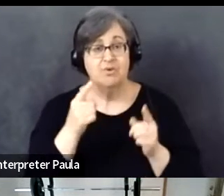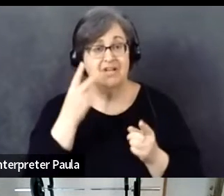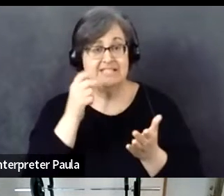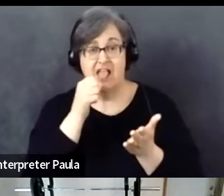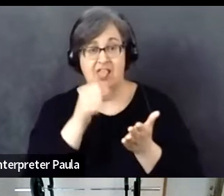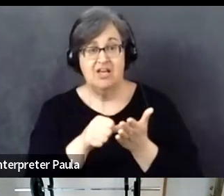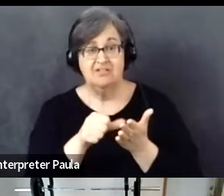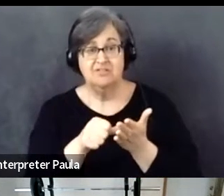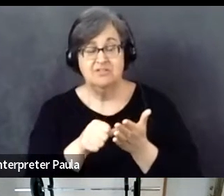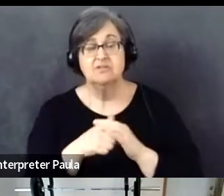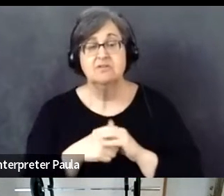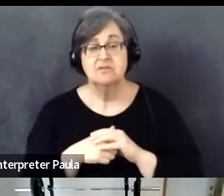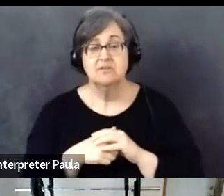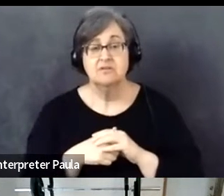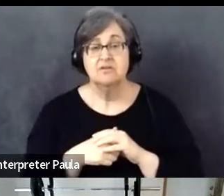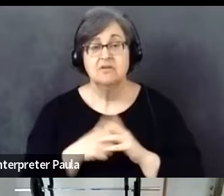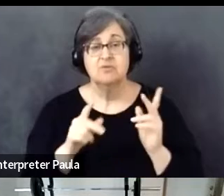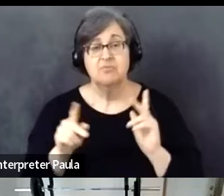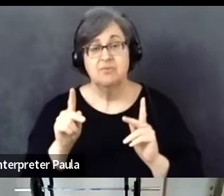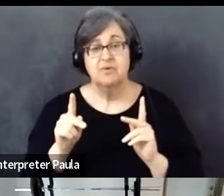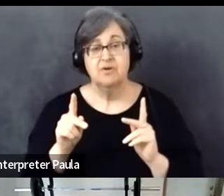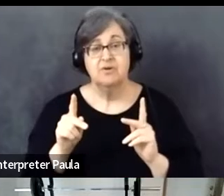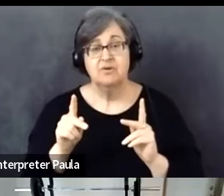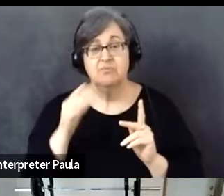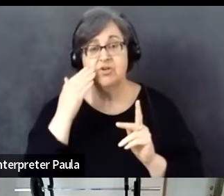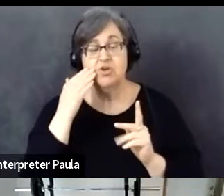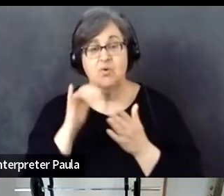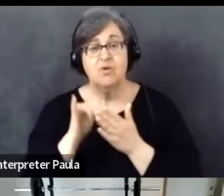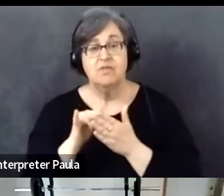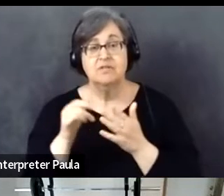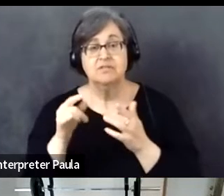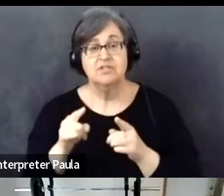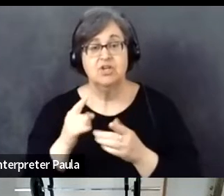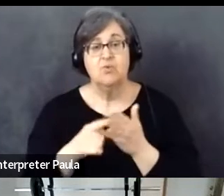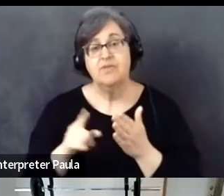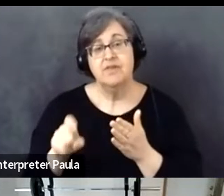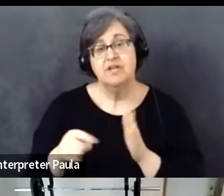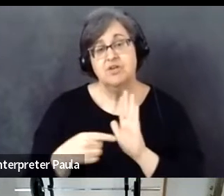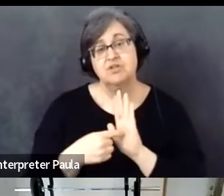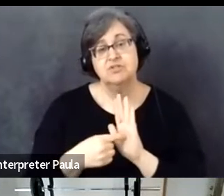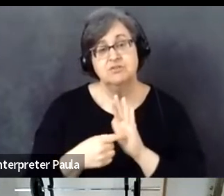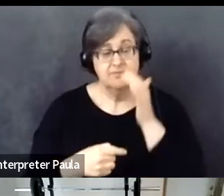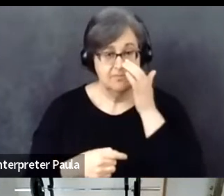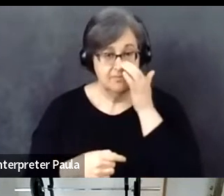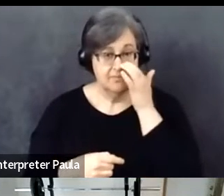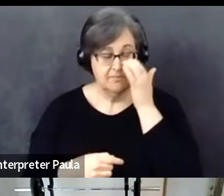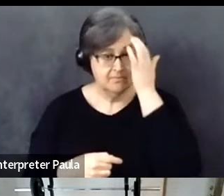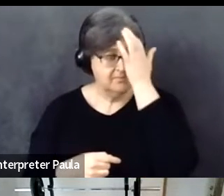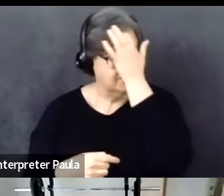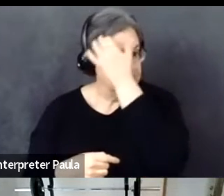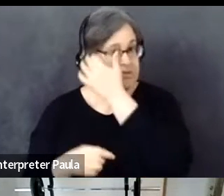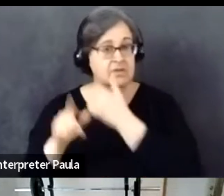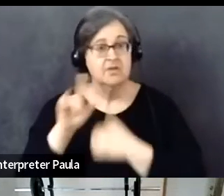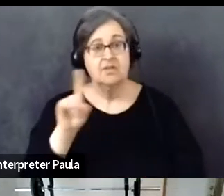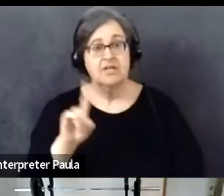letters, and that people know that it's coming and what they will need to show. So I think Liz Matney's got